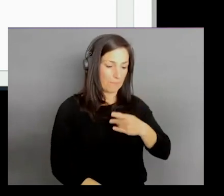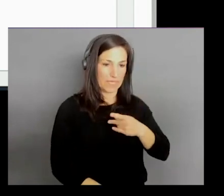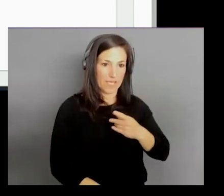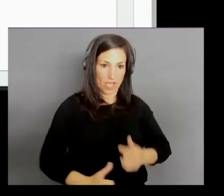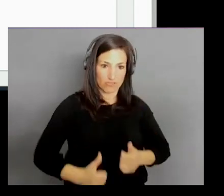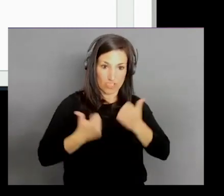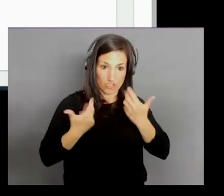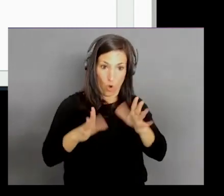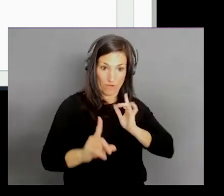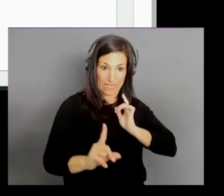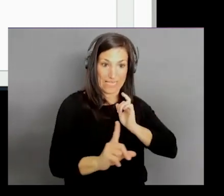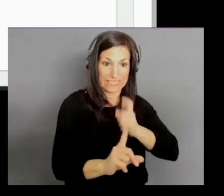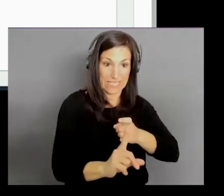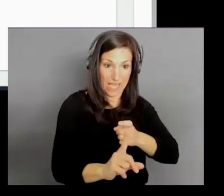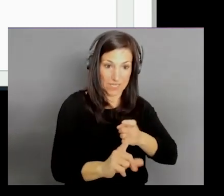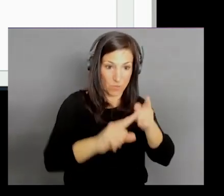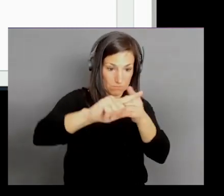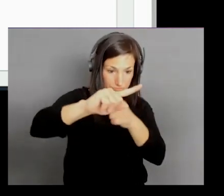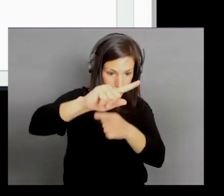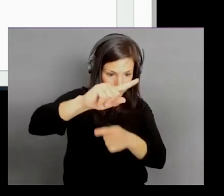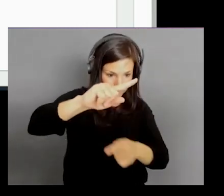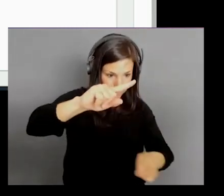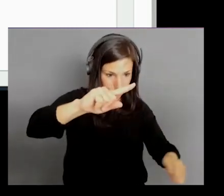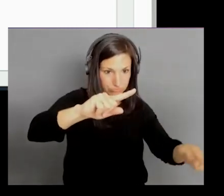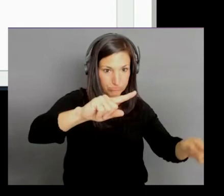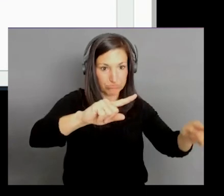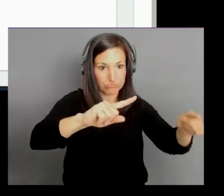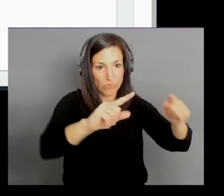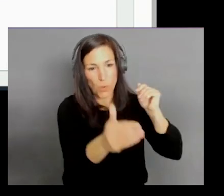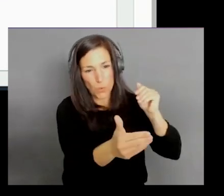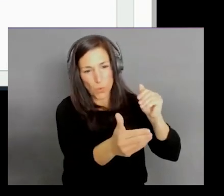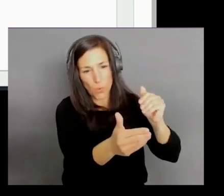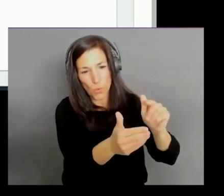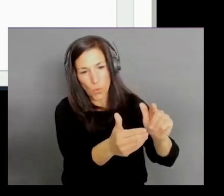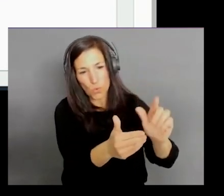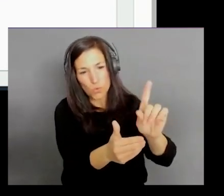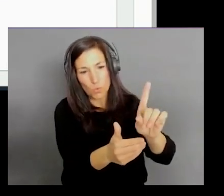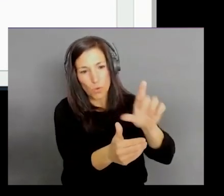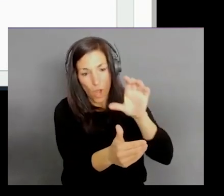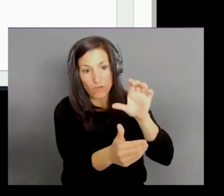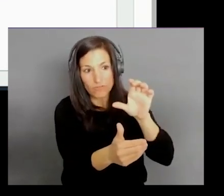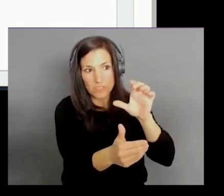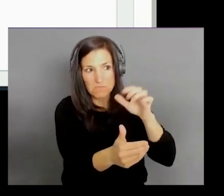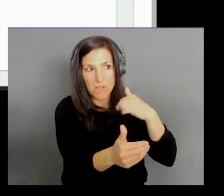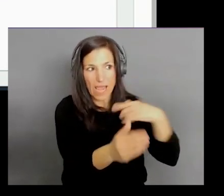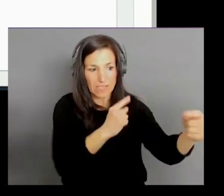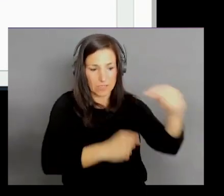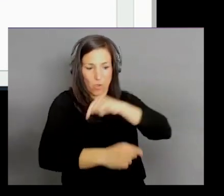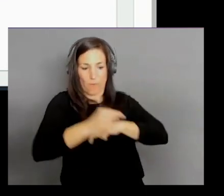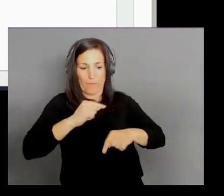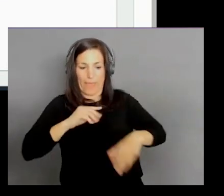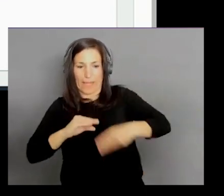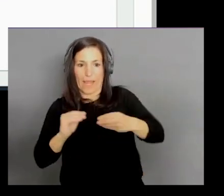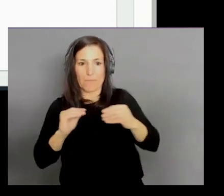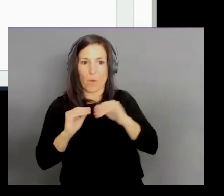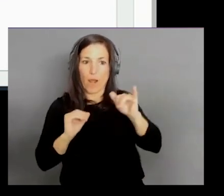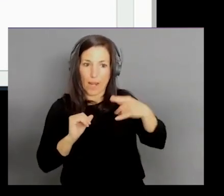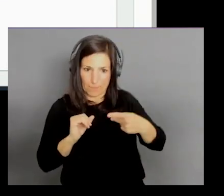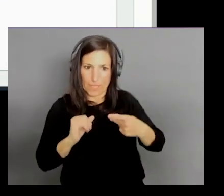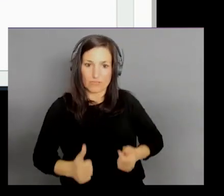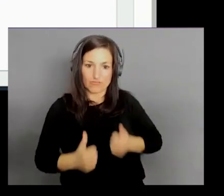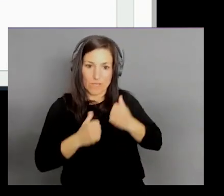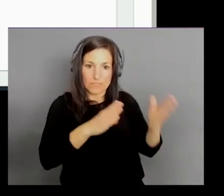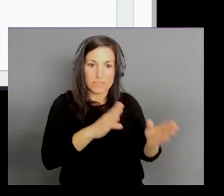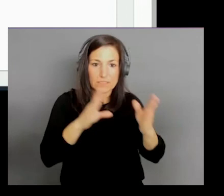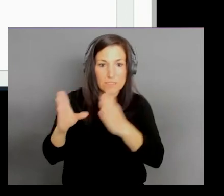getting closer to 100, that's when I can go back and add more IP addresses. I can see the compliance status here, which is just a check of